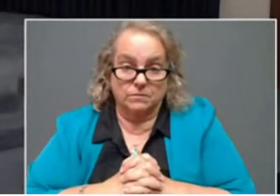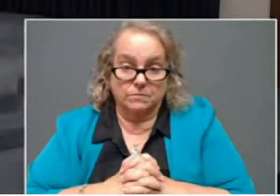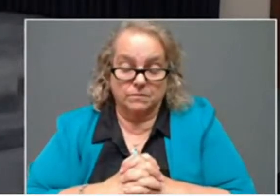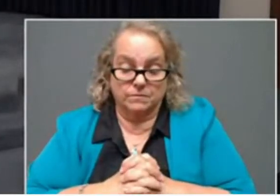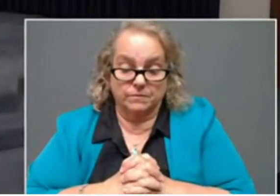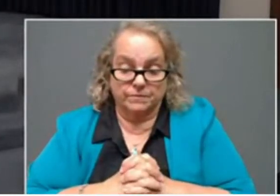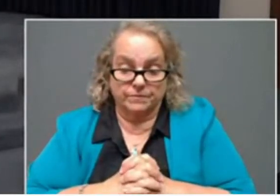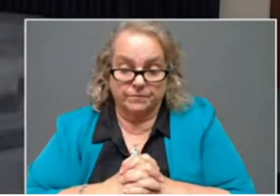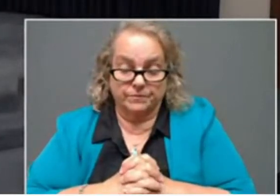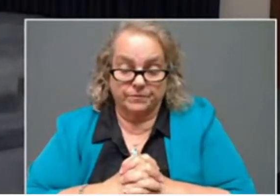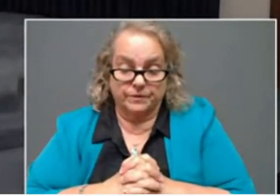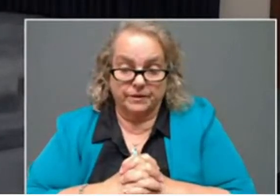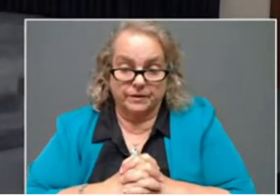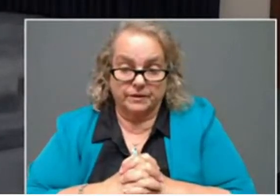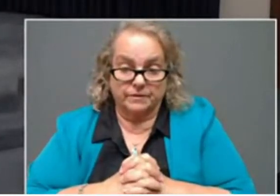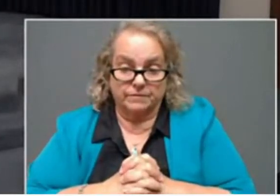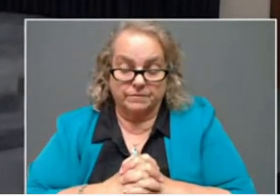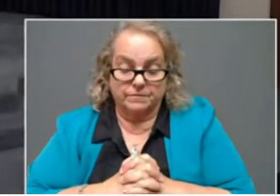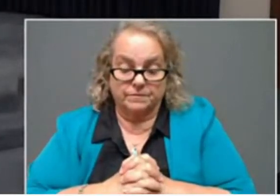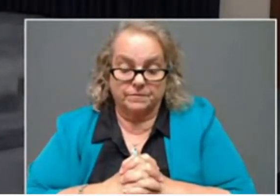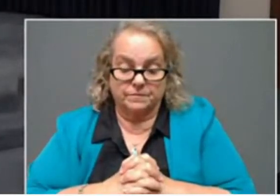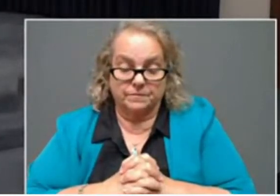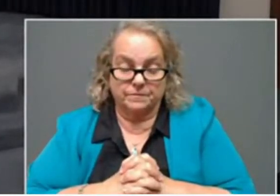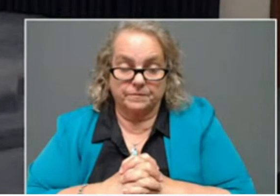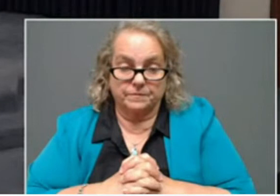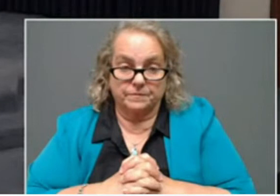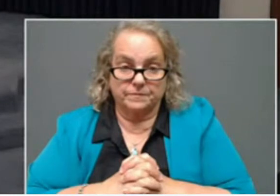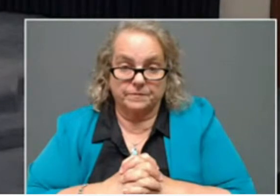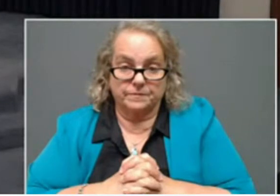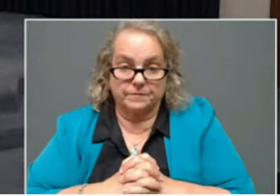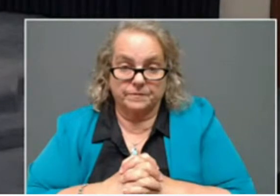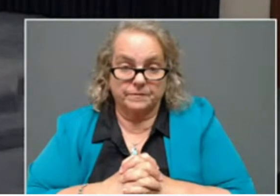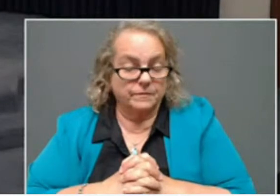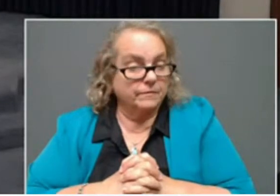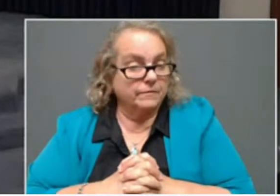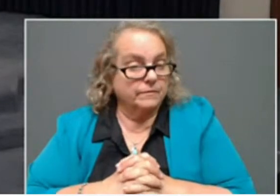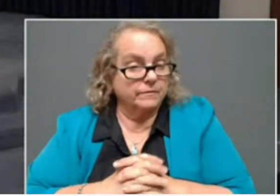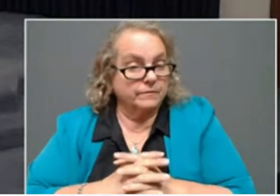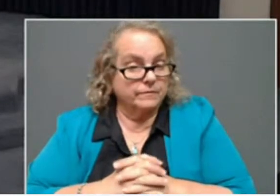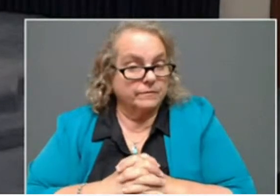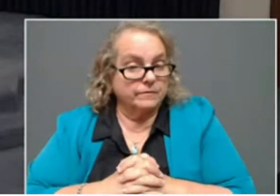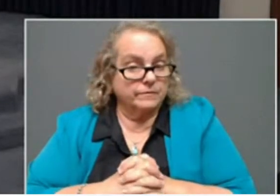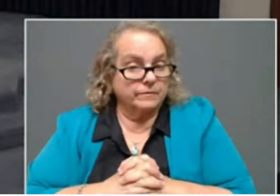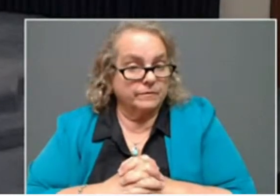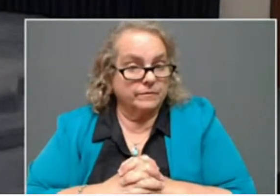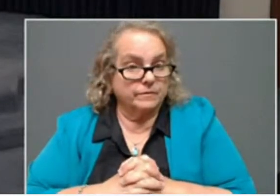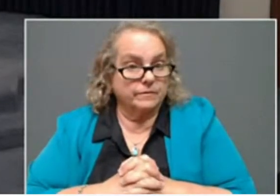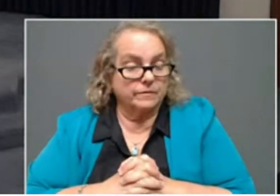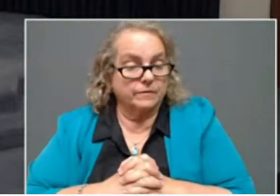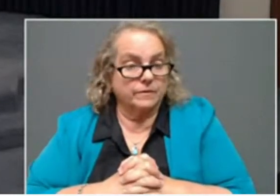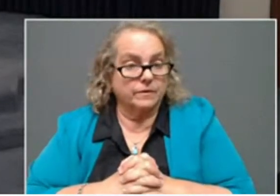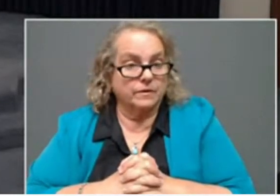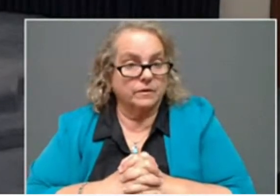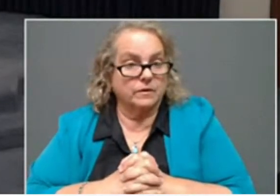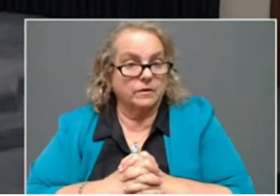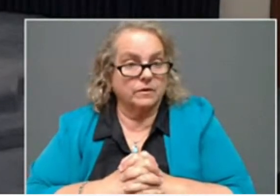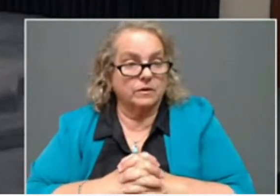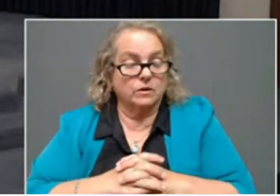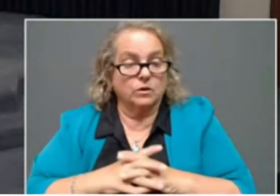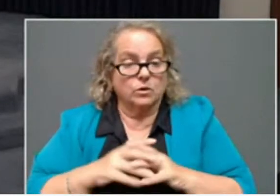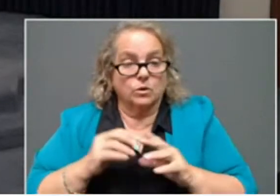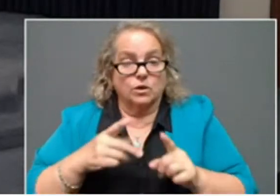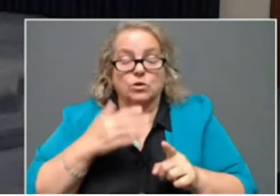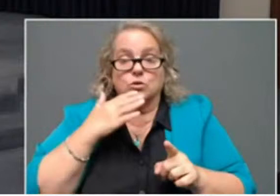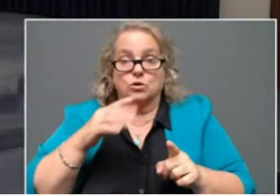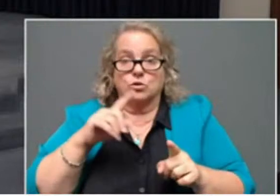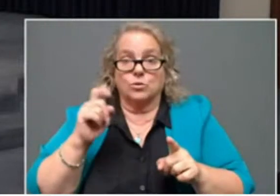Will the state keep putting out on that dashboard the lowest 5, or will it just focus on anyone? That's a good question. We've been